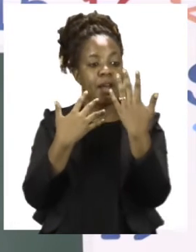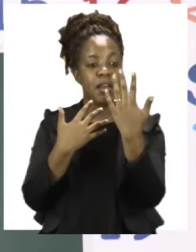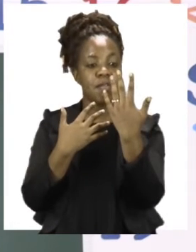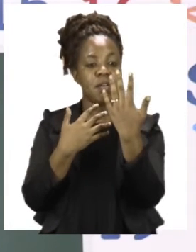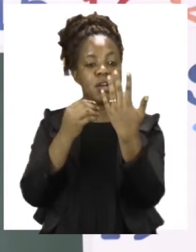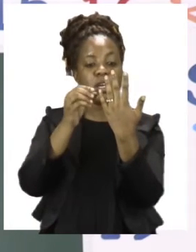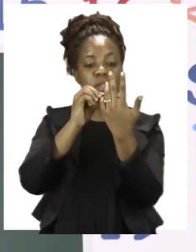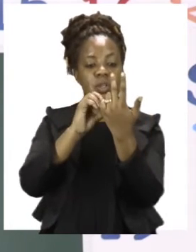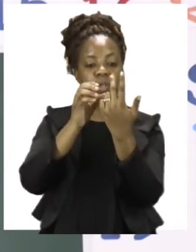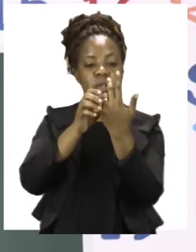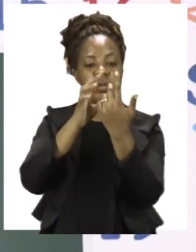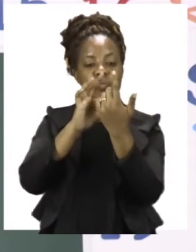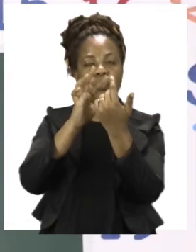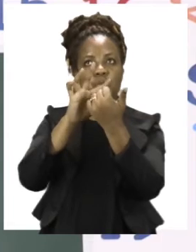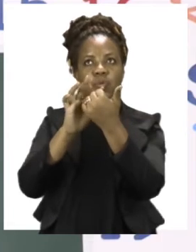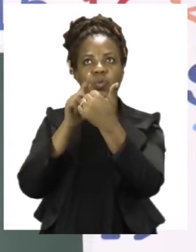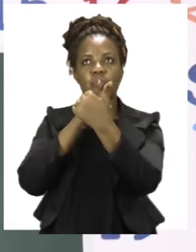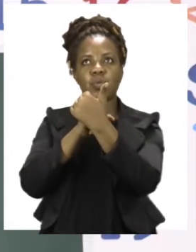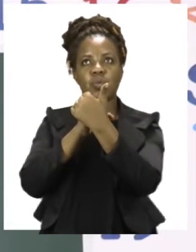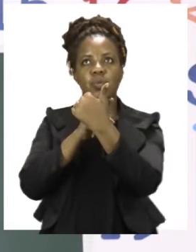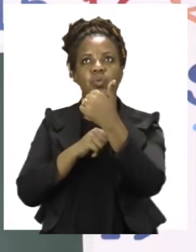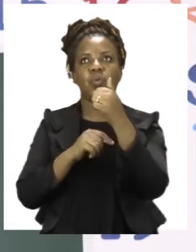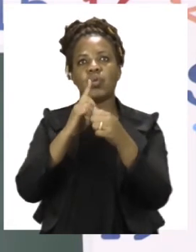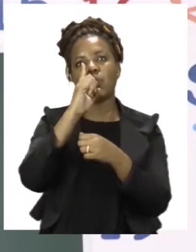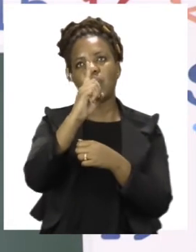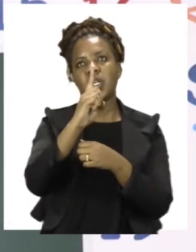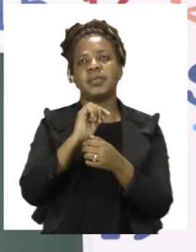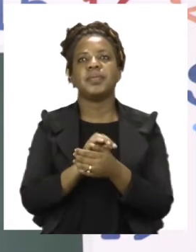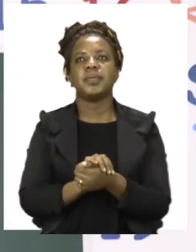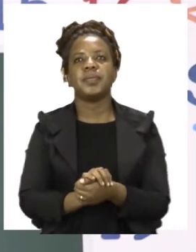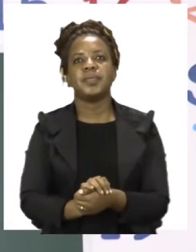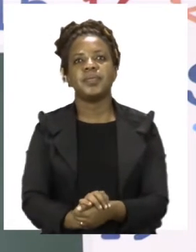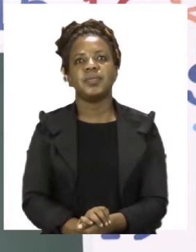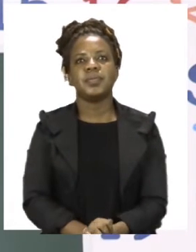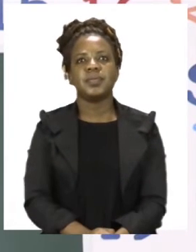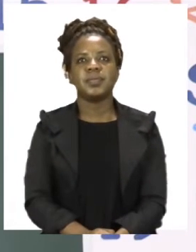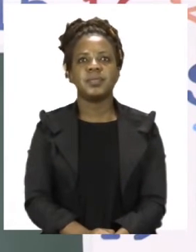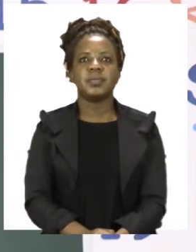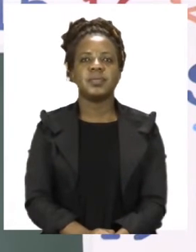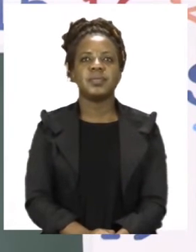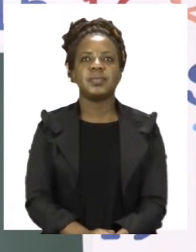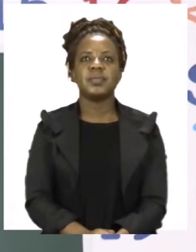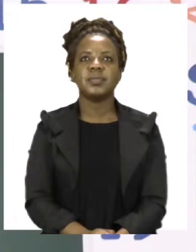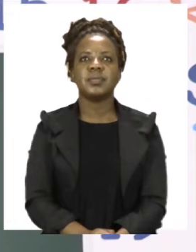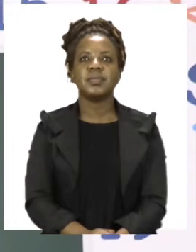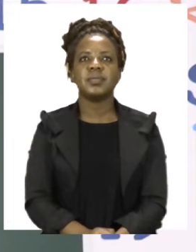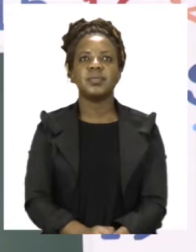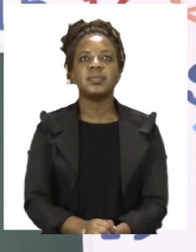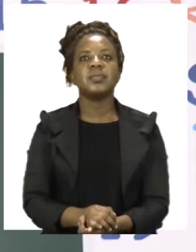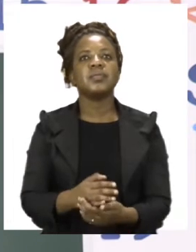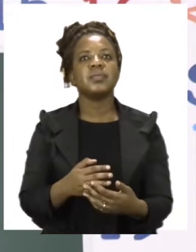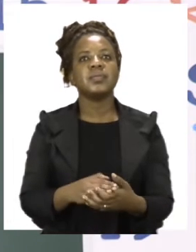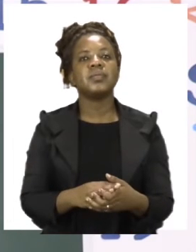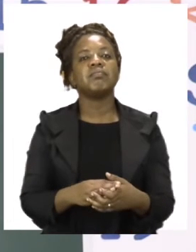3, 4 are gone. And that means our answer is 1. So our